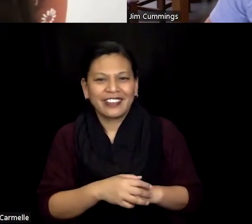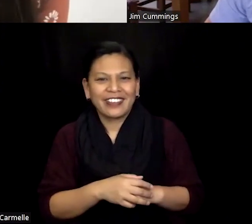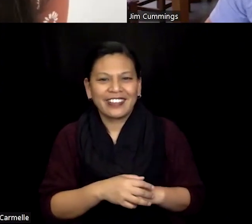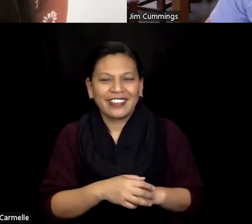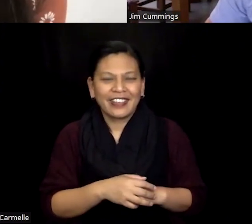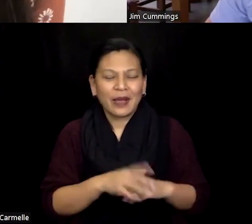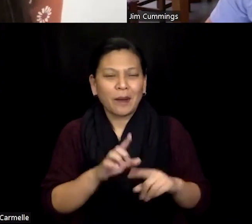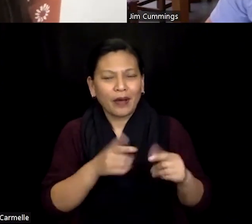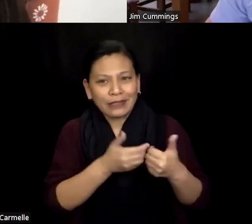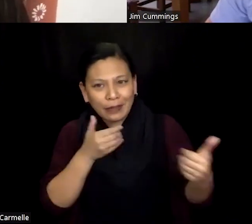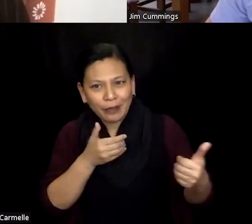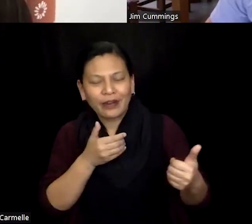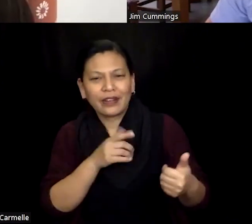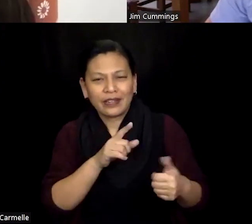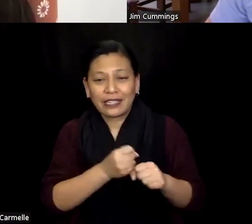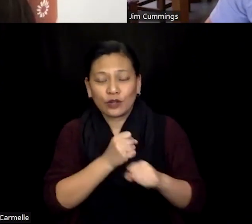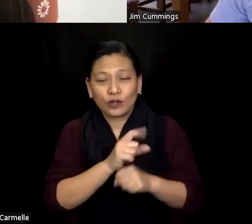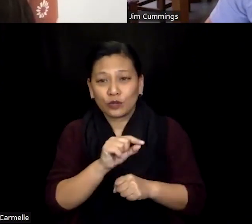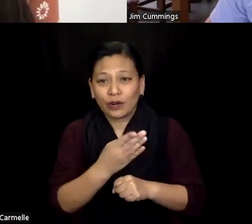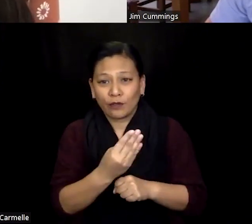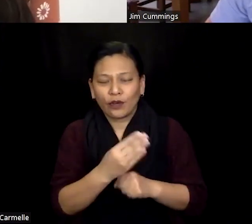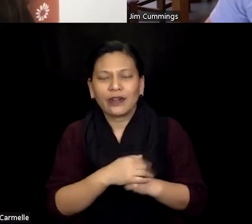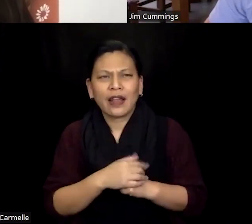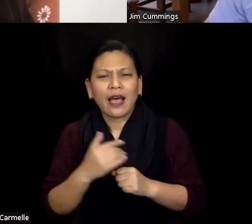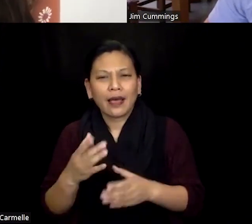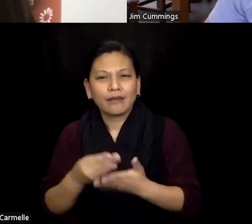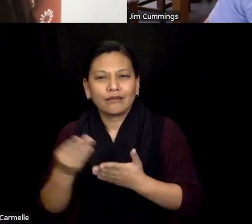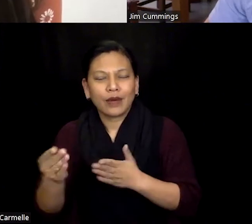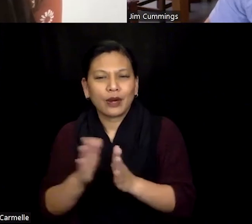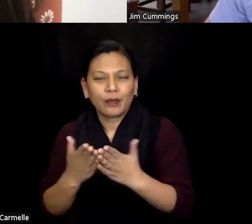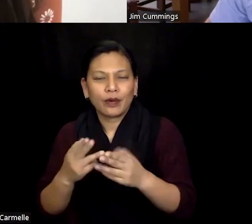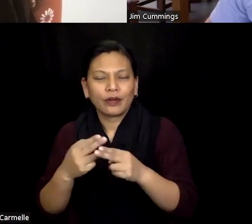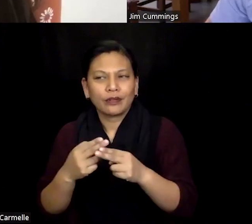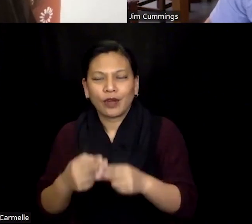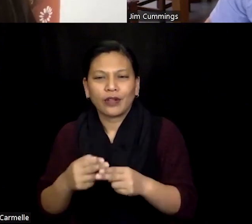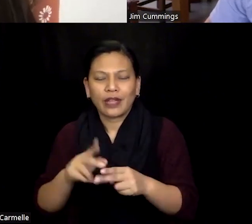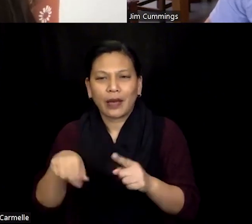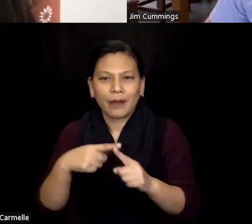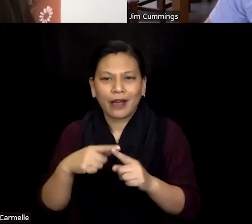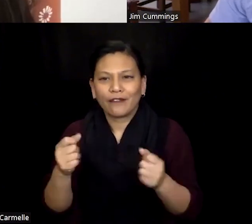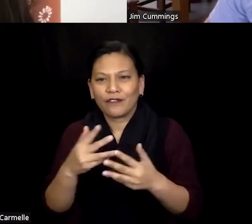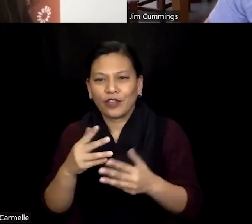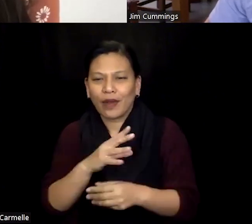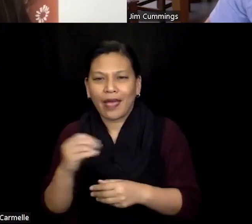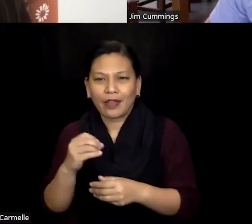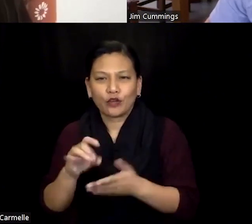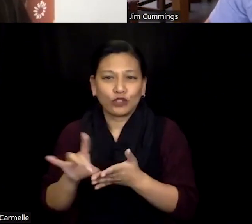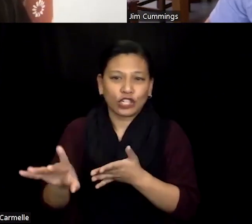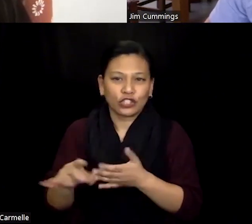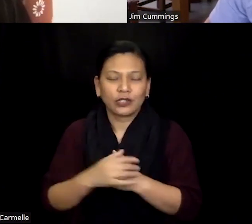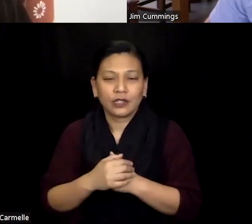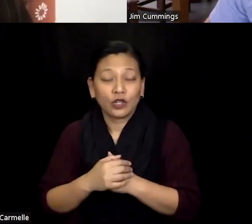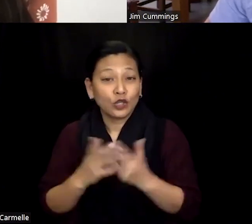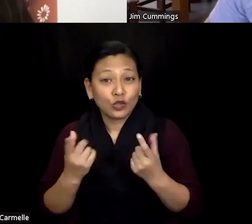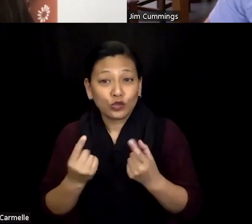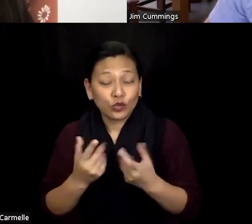I've gotten over it. But I got a book called about fear of rejection. And the way that you can get over that is by walking up